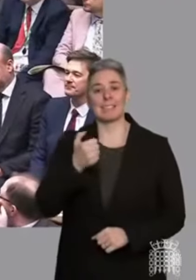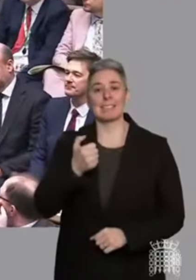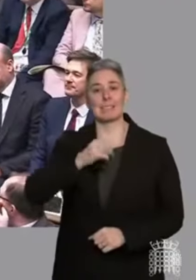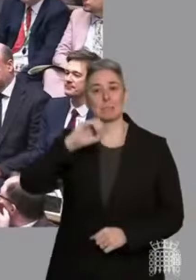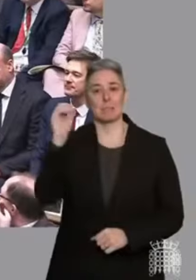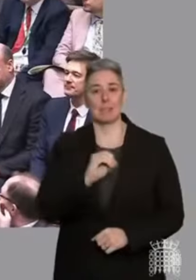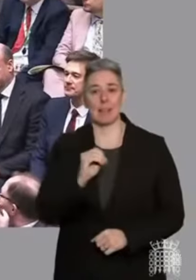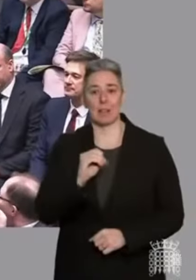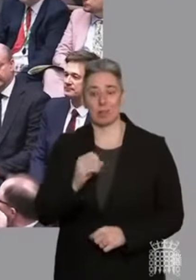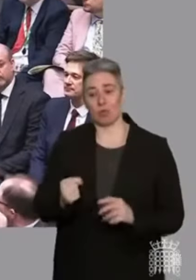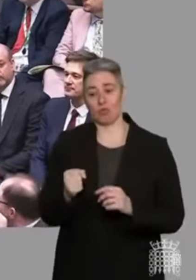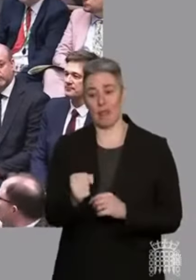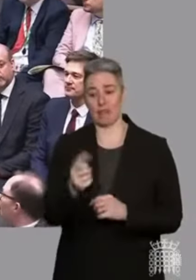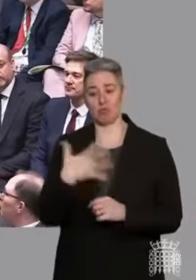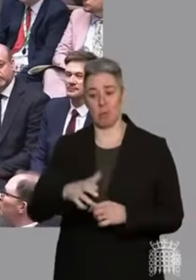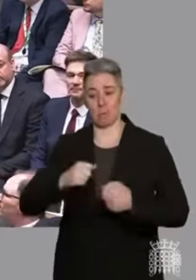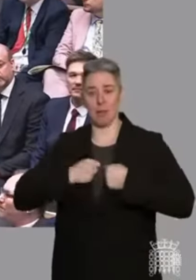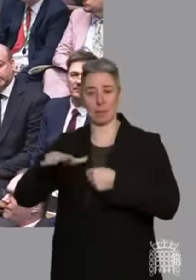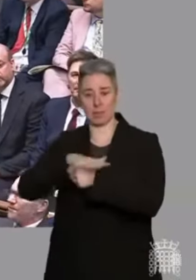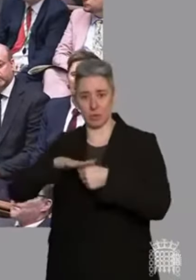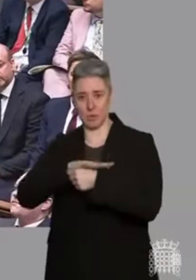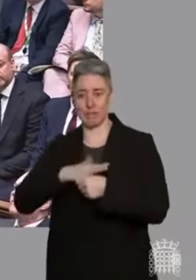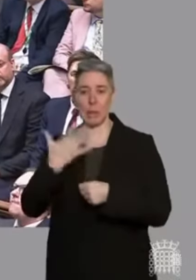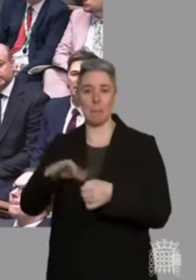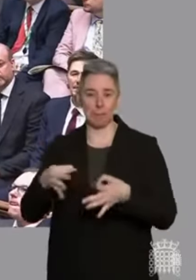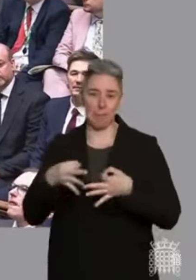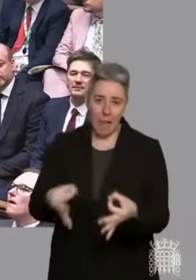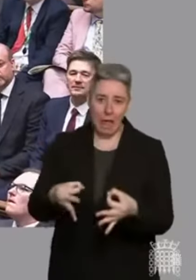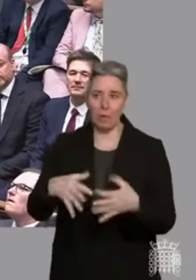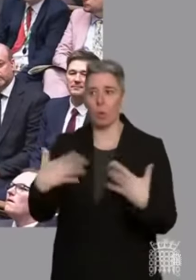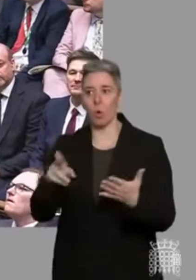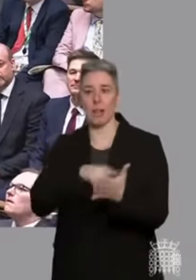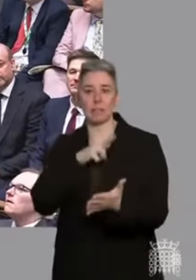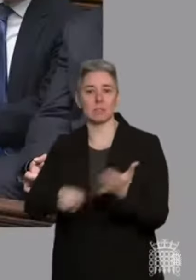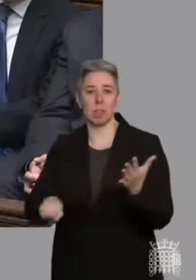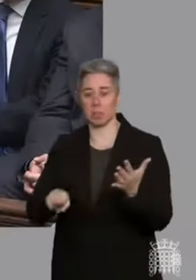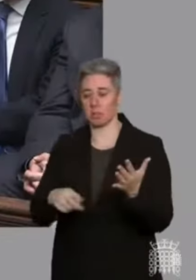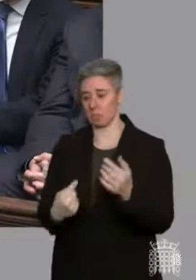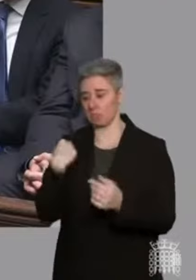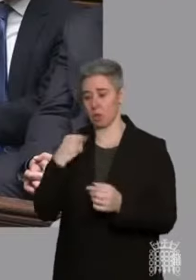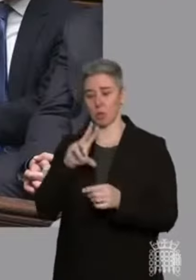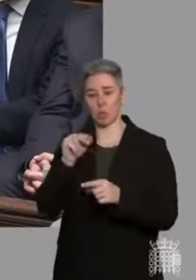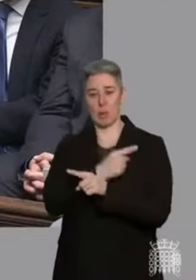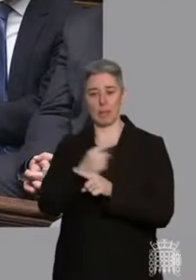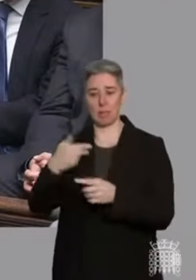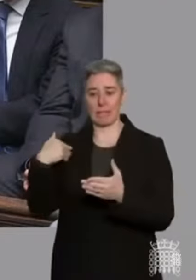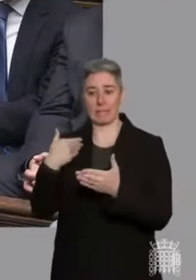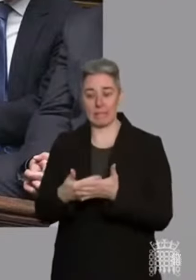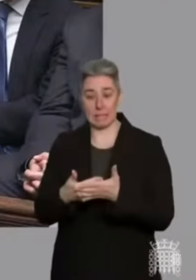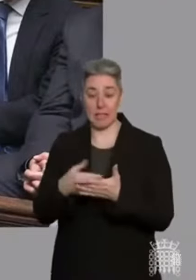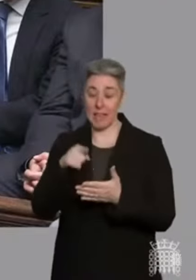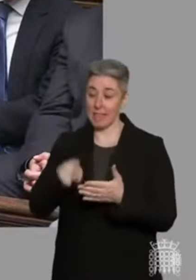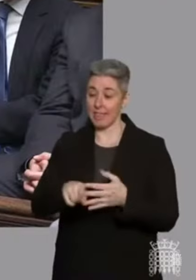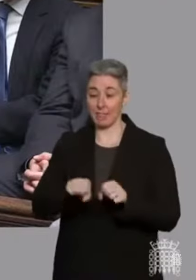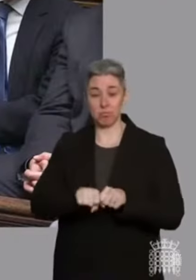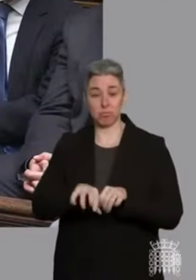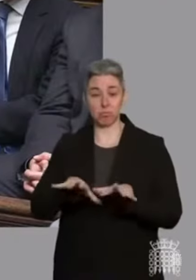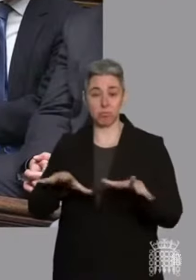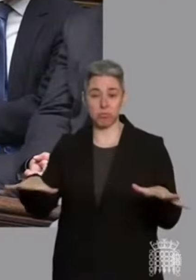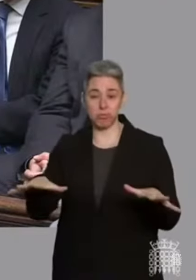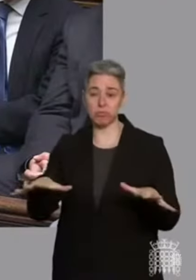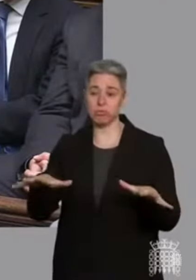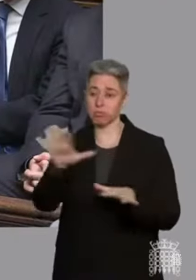or cancelled in the past 12 weeks, and this is widespread throughout the Bolton South and Walkden. My constituent